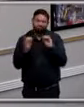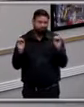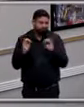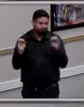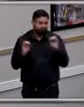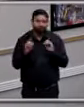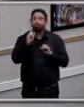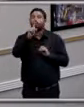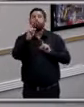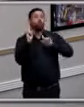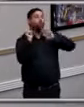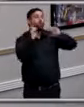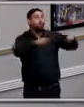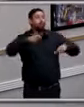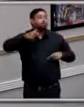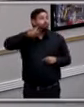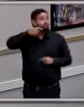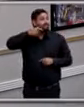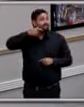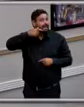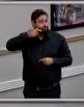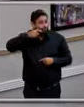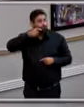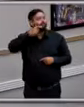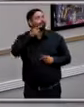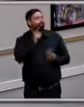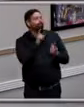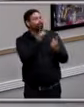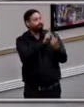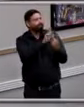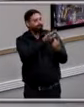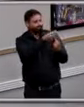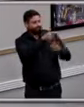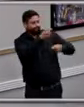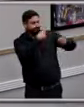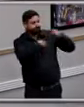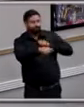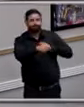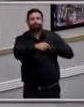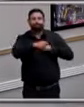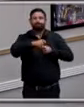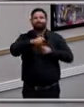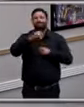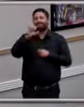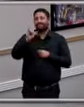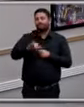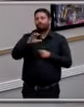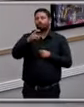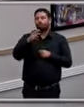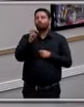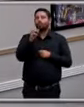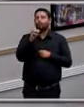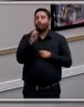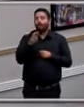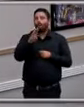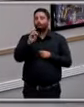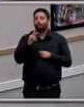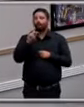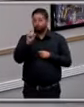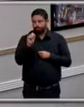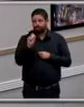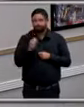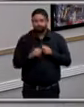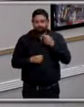the receptionist and we will help you to replace any broken, damaged, or unworking